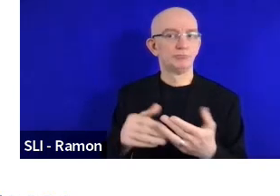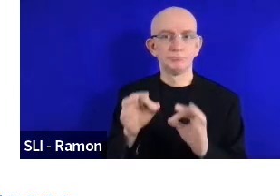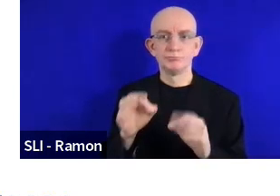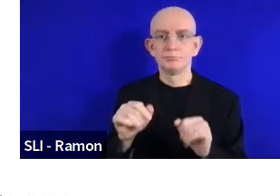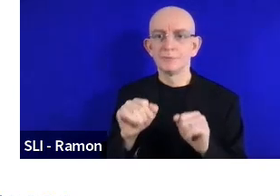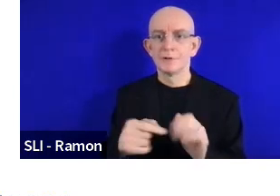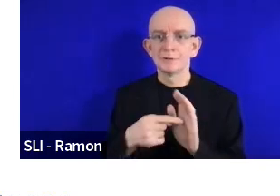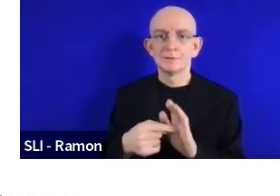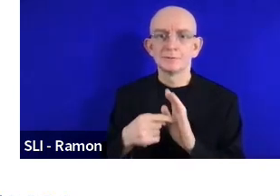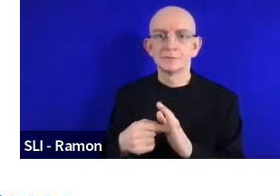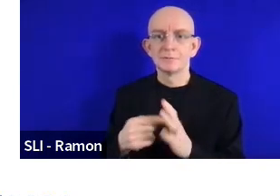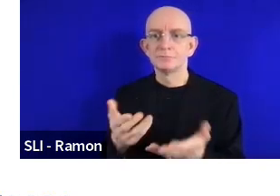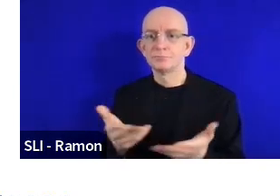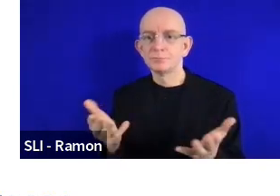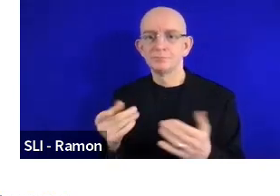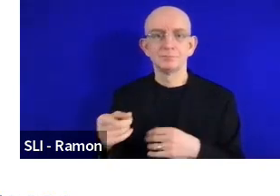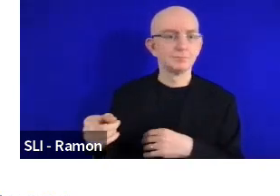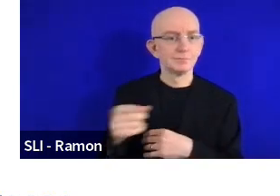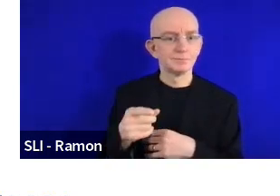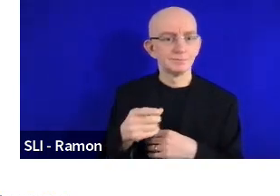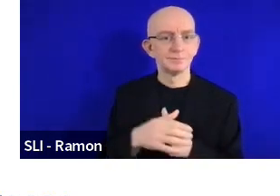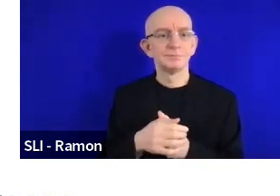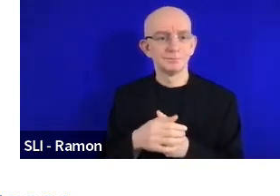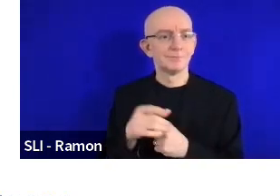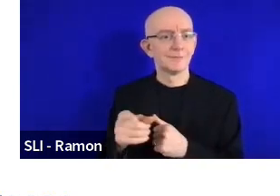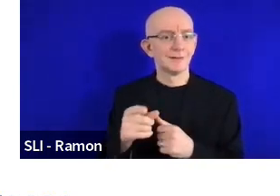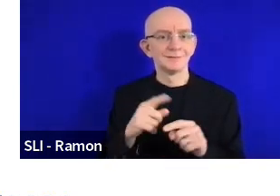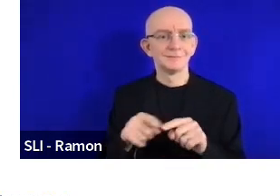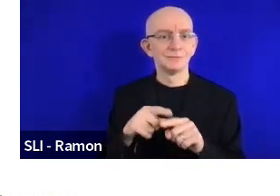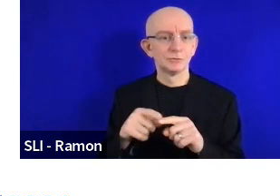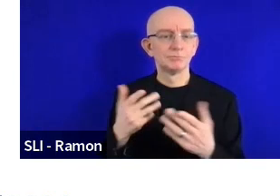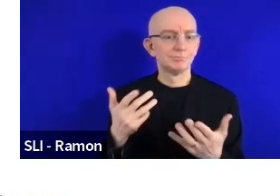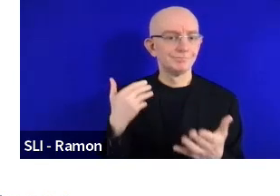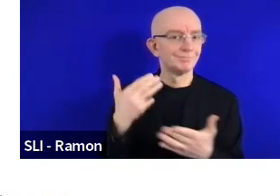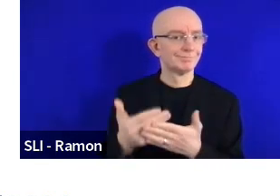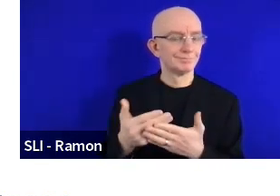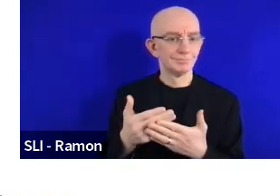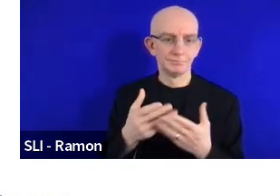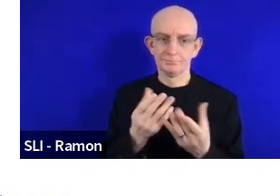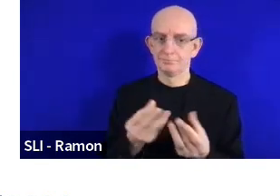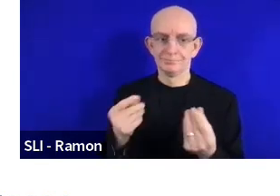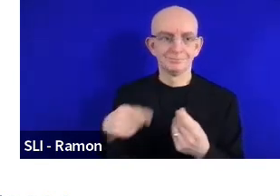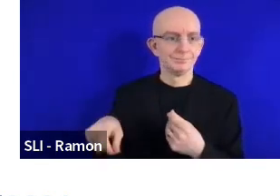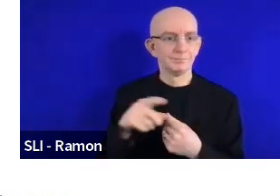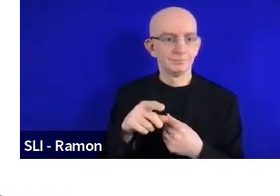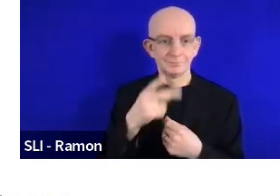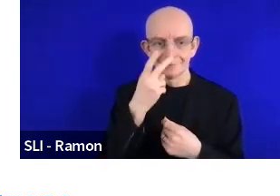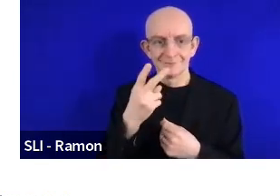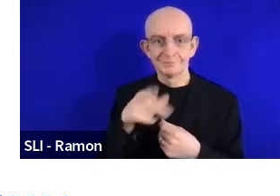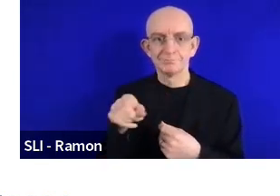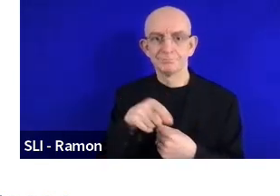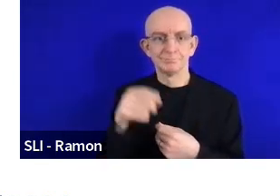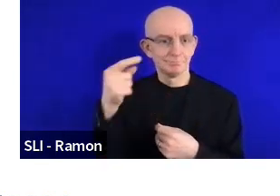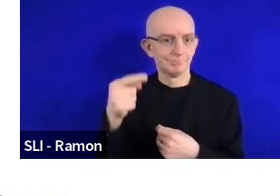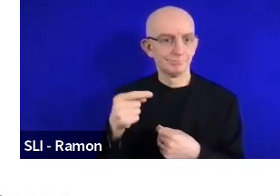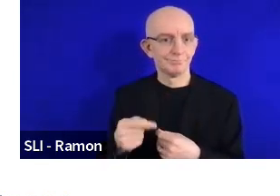very happy to share with you if you're interested. What I would just like to emphasize very quickly at the end is that I think very